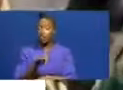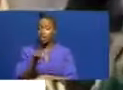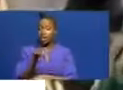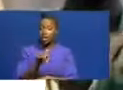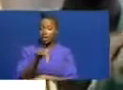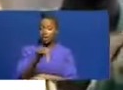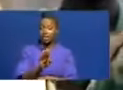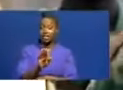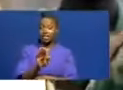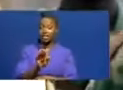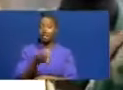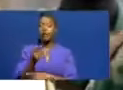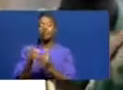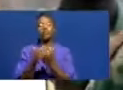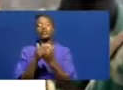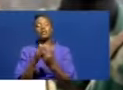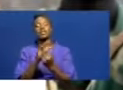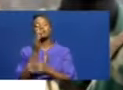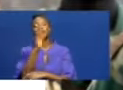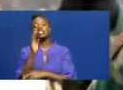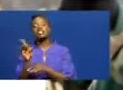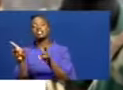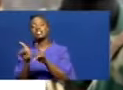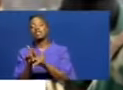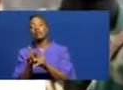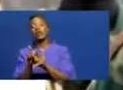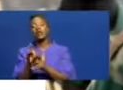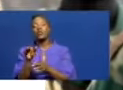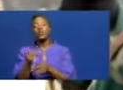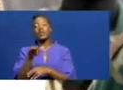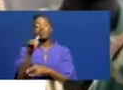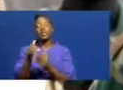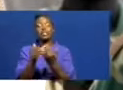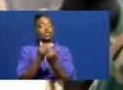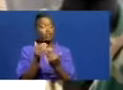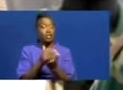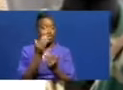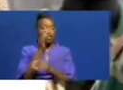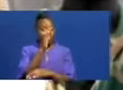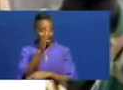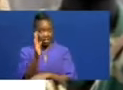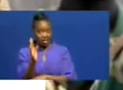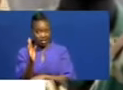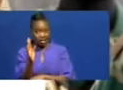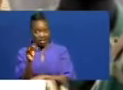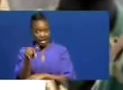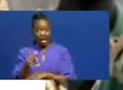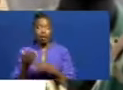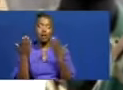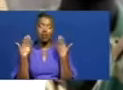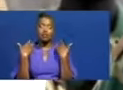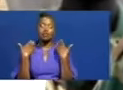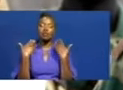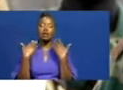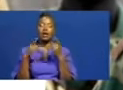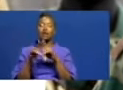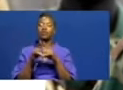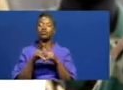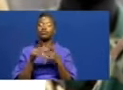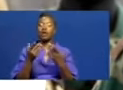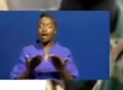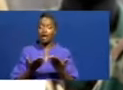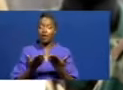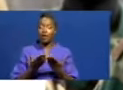ni kupanda na kutunza miti, kupanda na kutunza. Na kwa hii Meru, kulingana na venye pia mheshimiwa